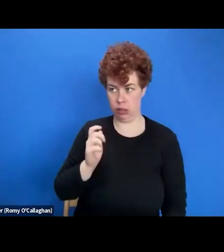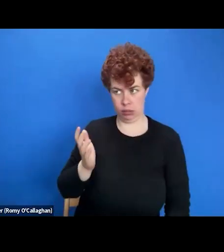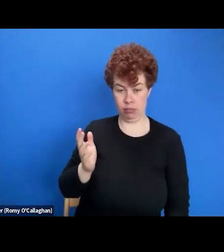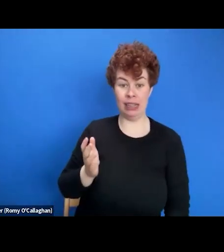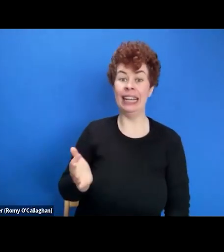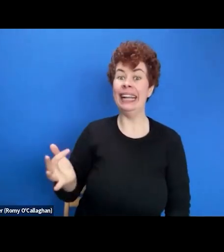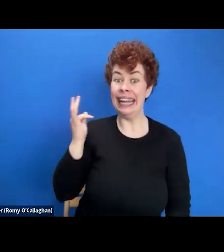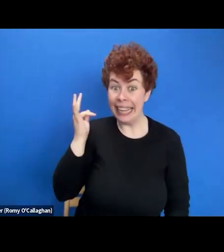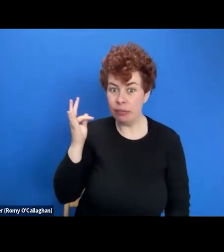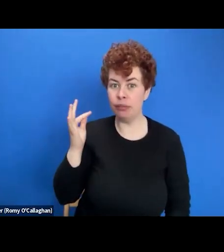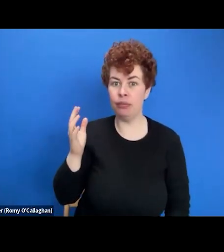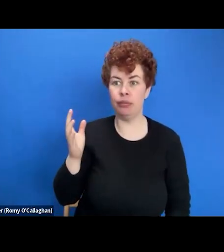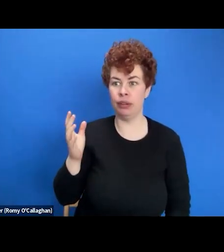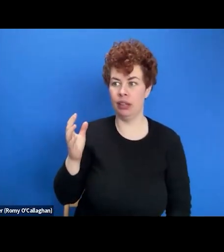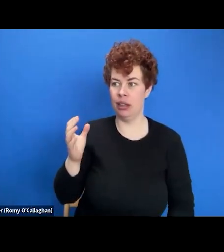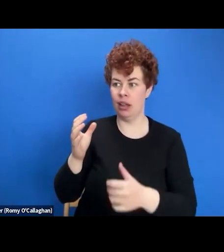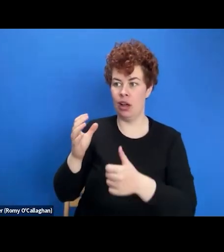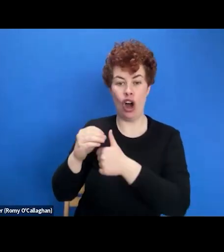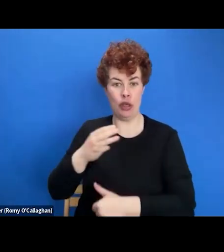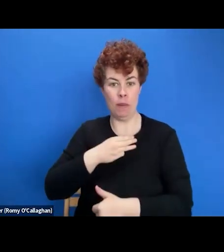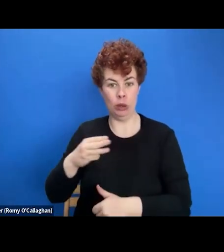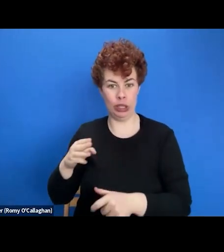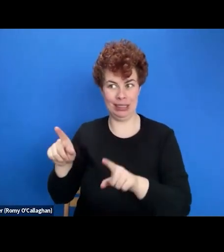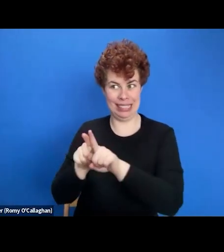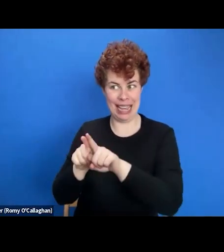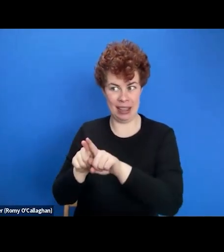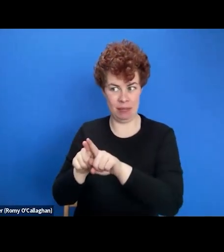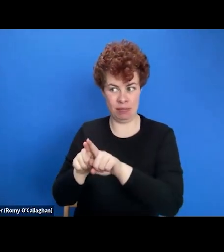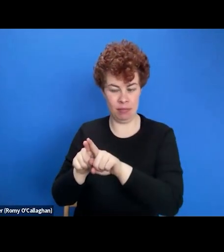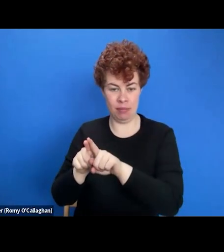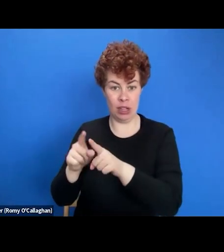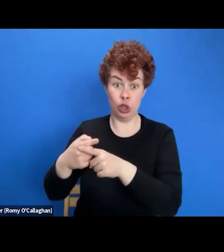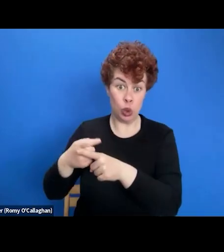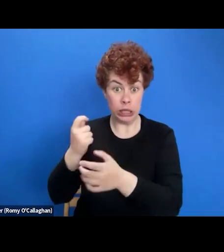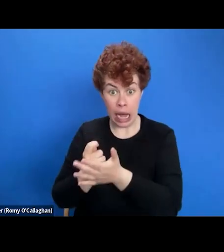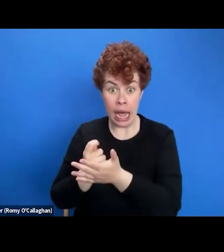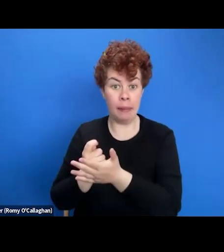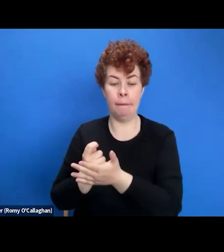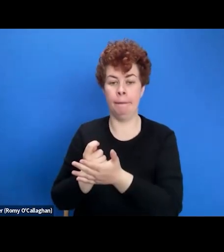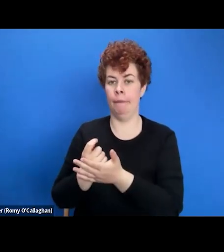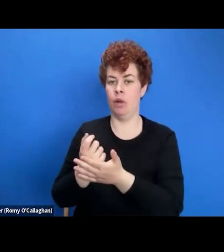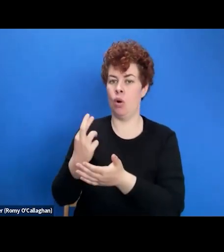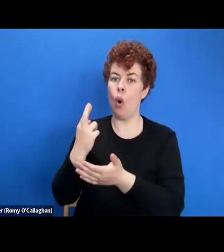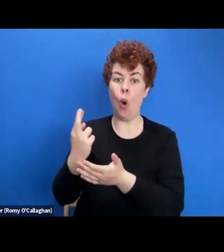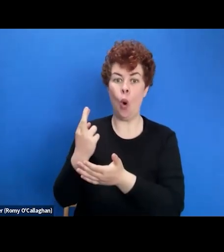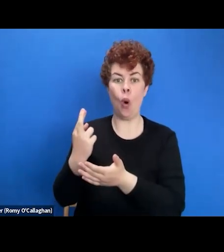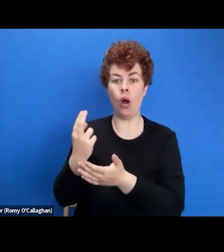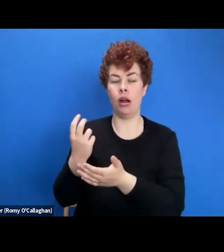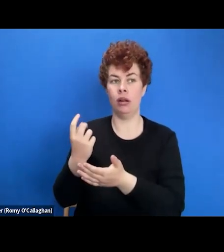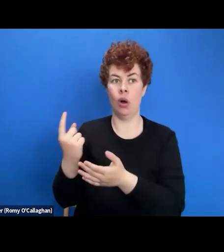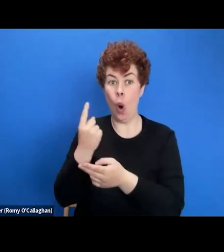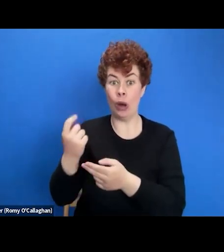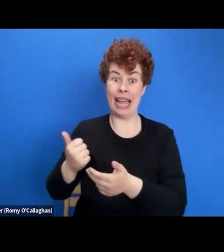if you had raised this in the way that other motions were told, only with a short amount of time, or only at the